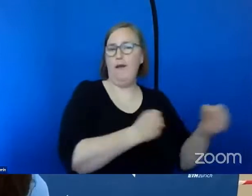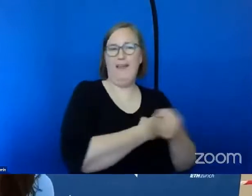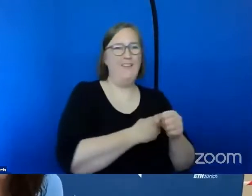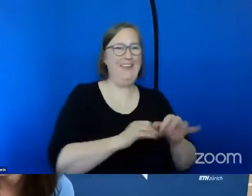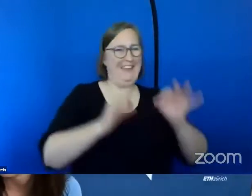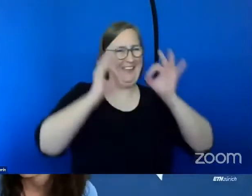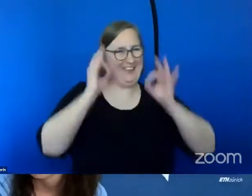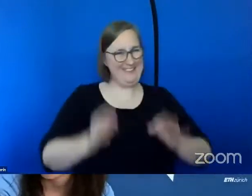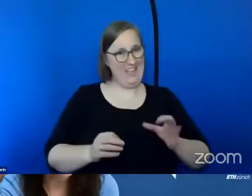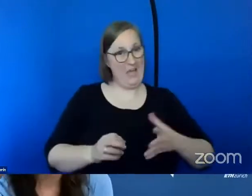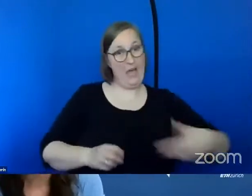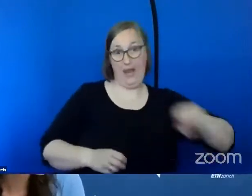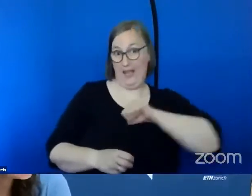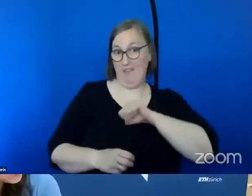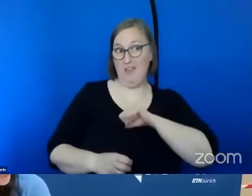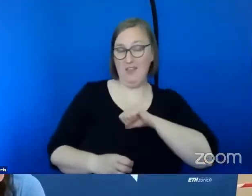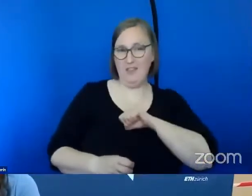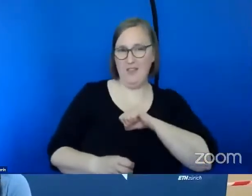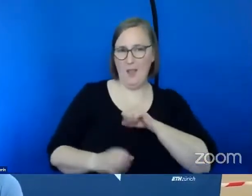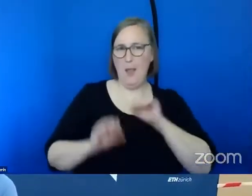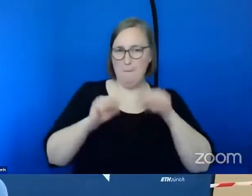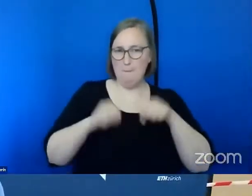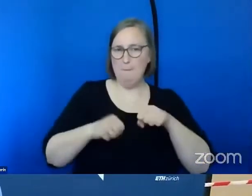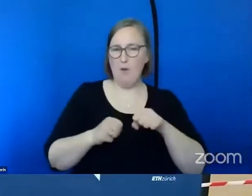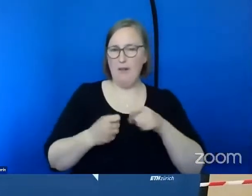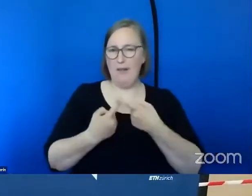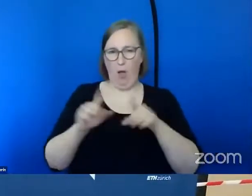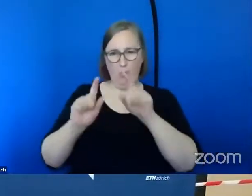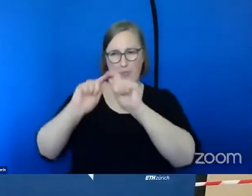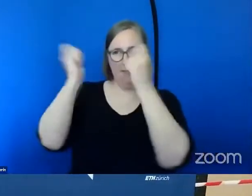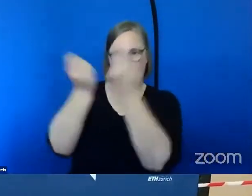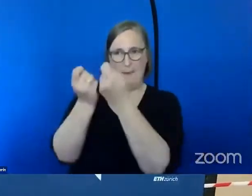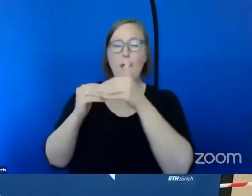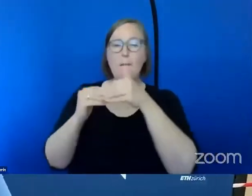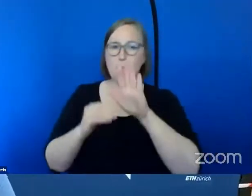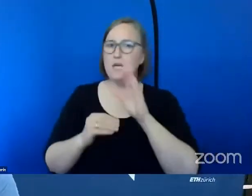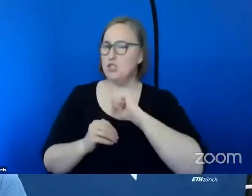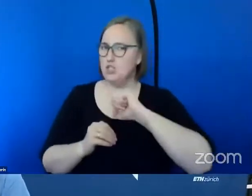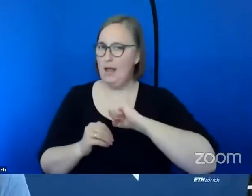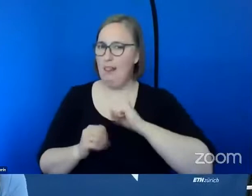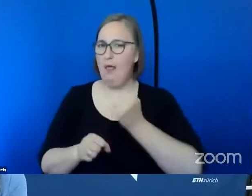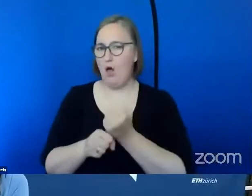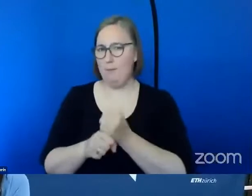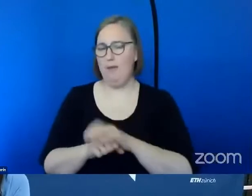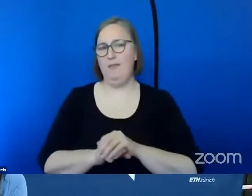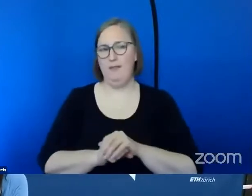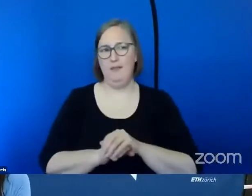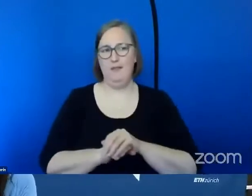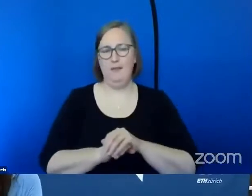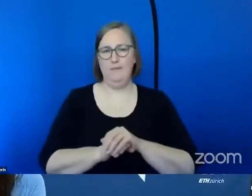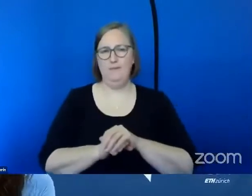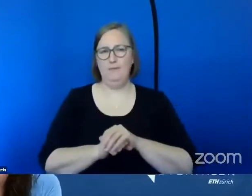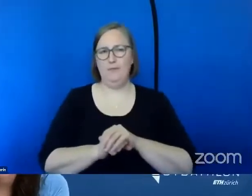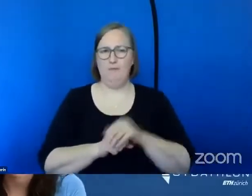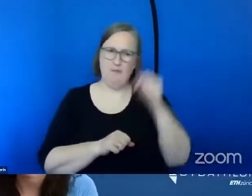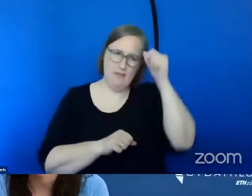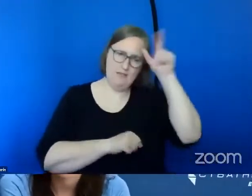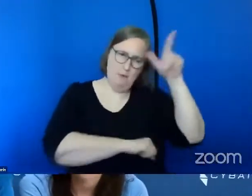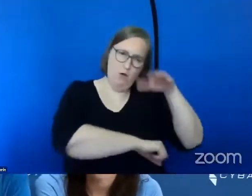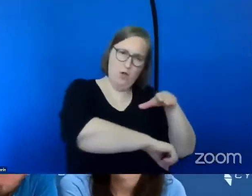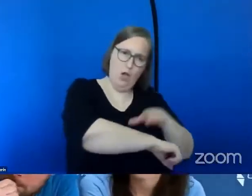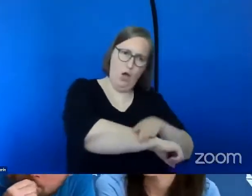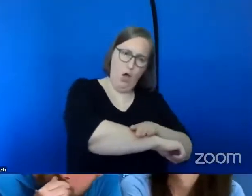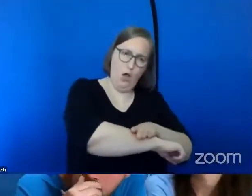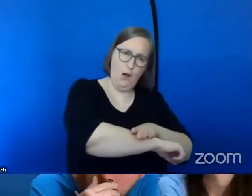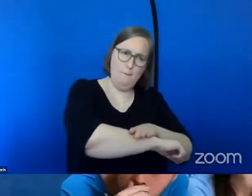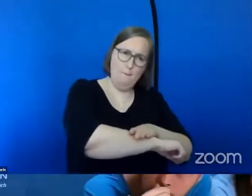to beat themselves to set another time. Let's have a quick look at all of the teams. That's ex-Opera with Tony Forsberg. He will